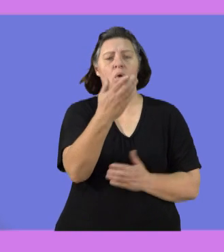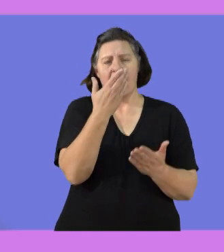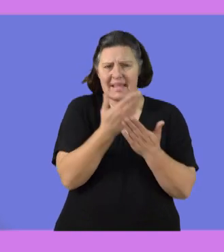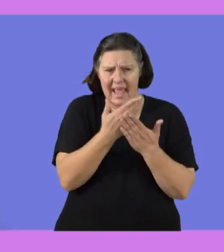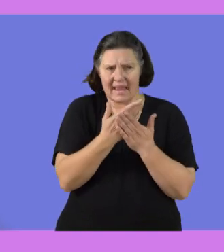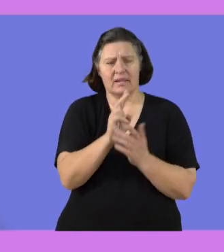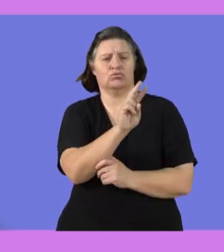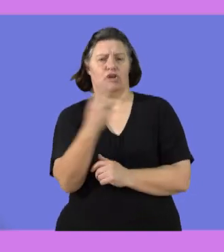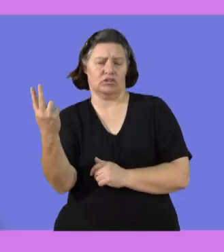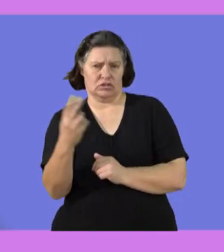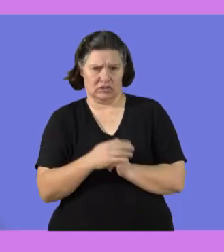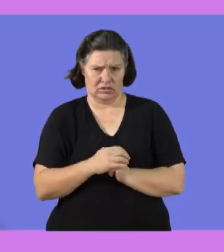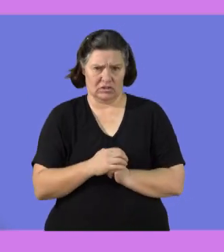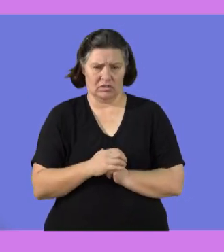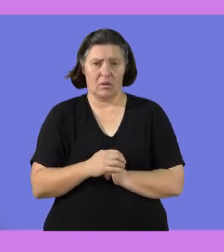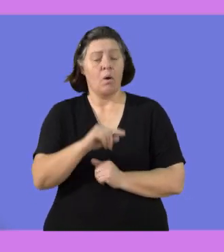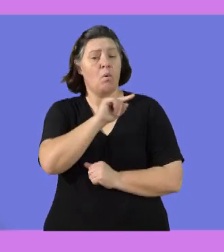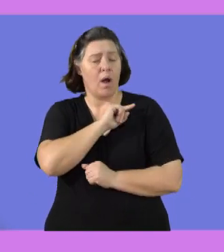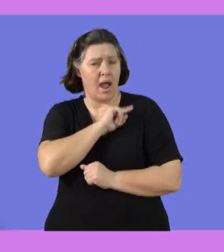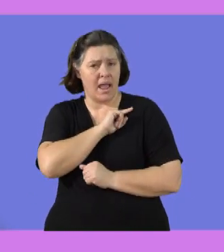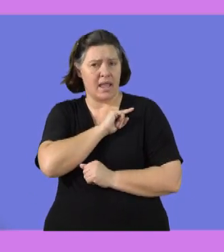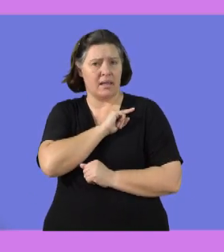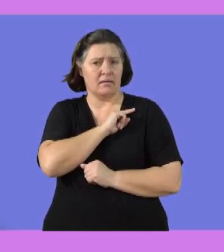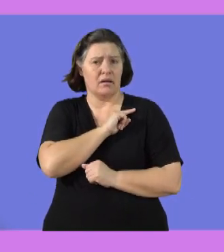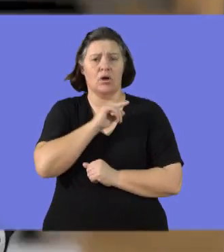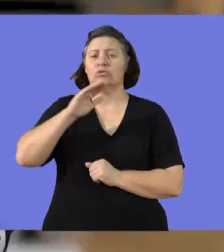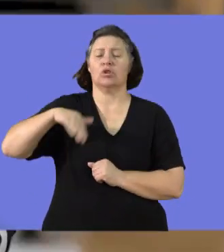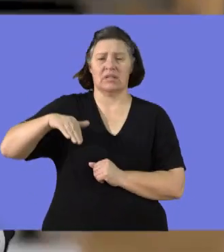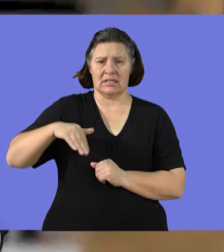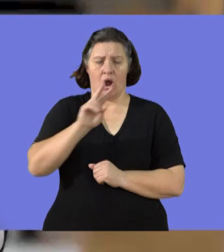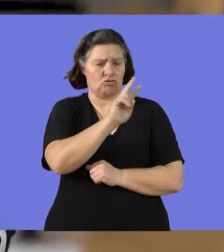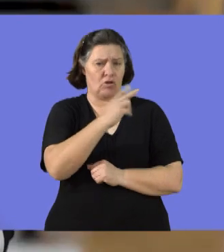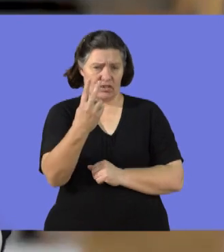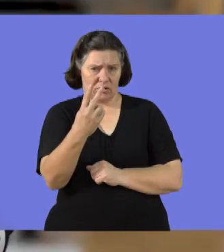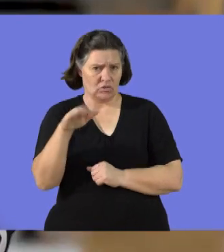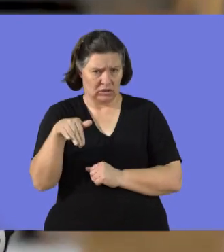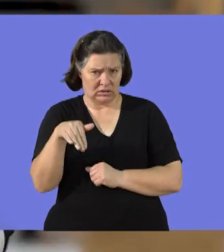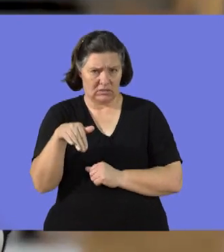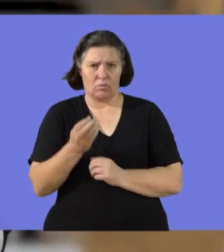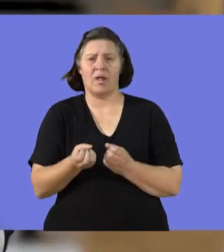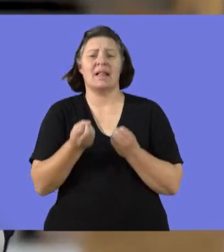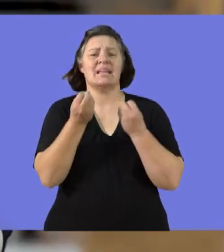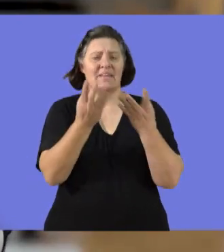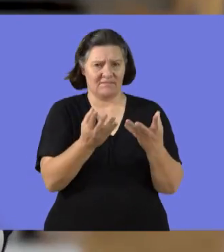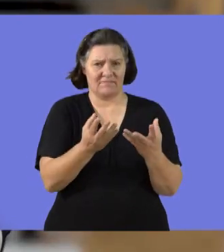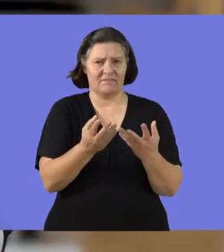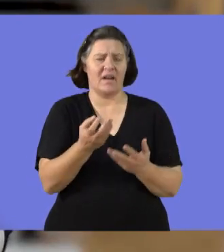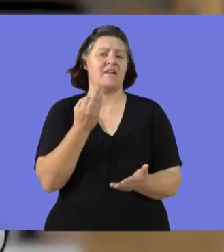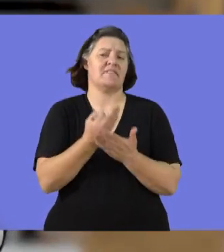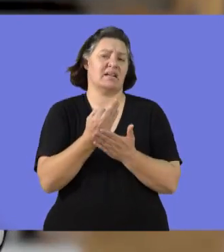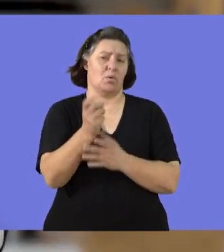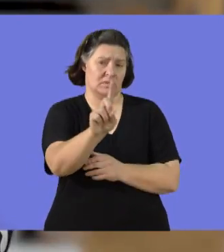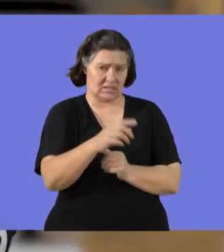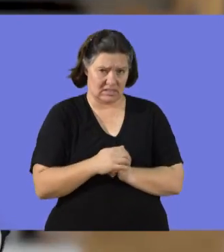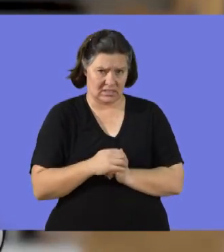you can be able to convert? Basically, because we are not yet at the section of conversion, we will give you the conversion factor.